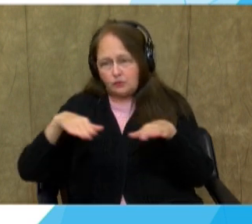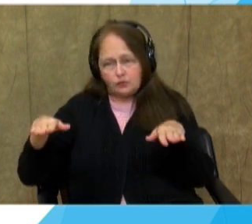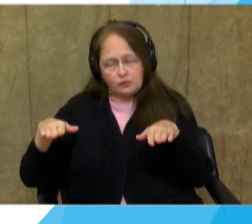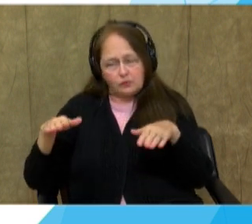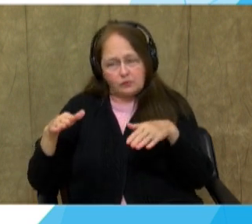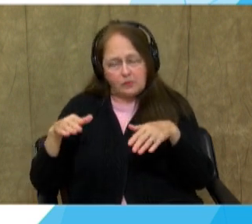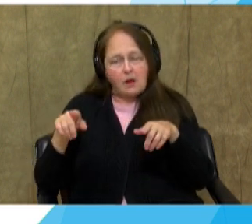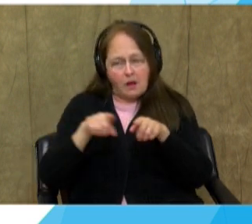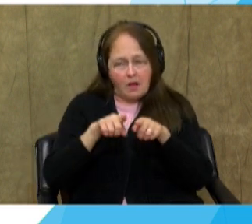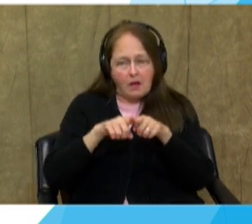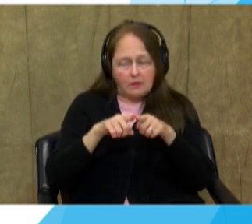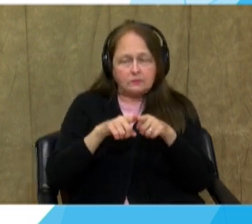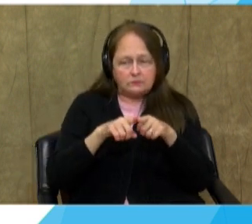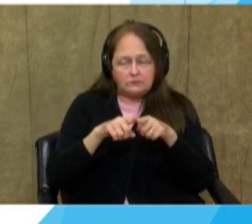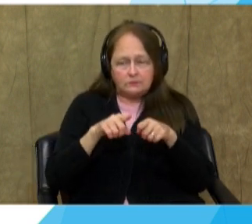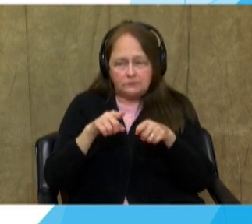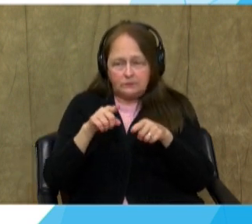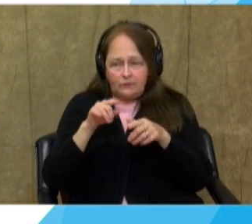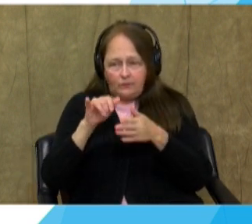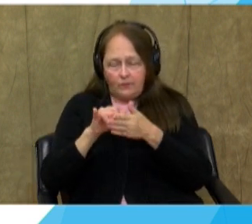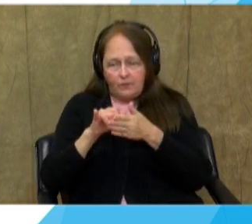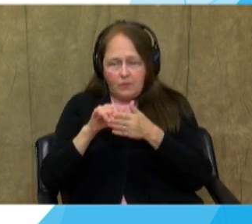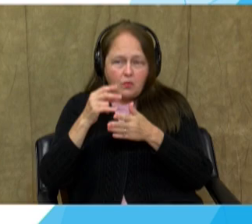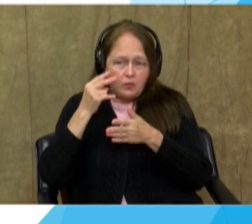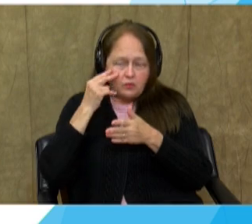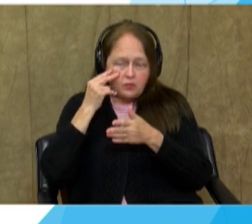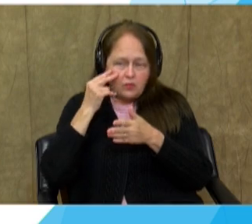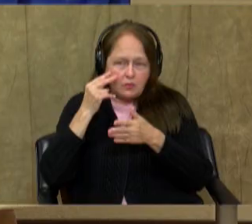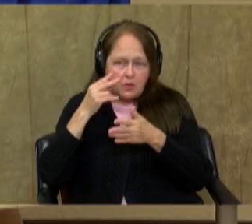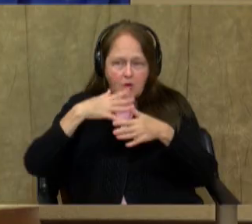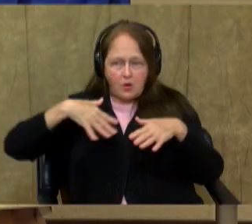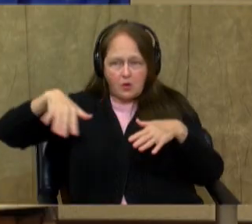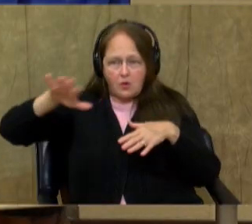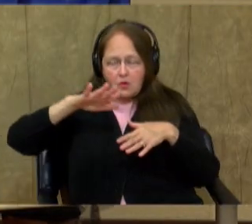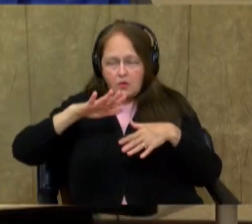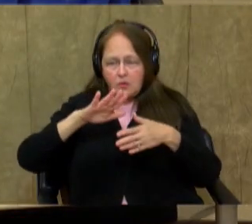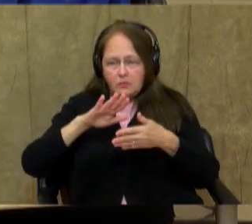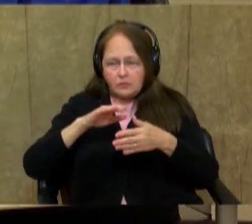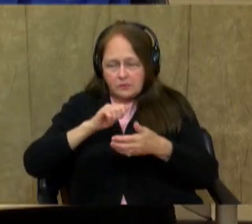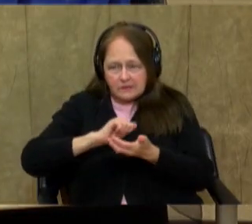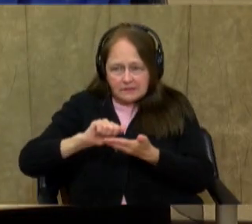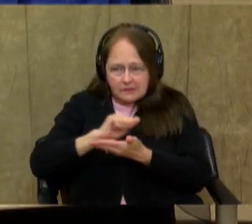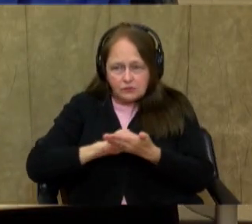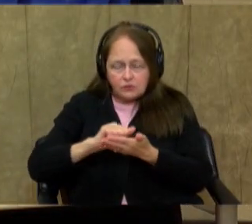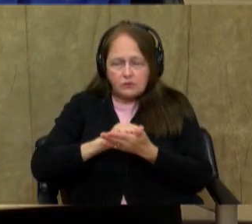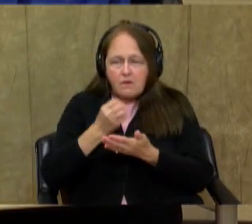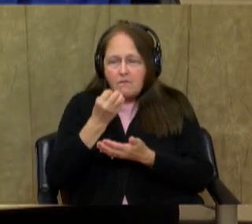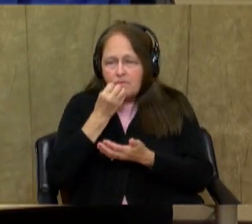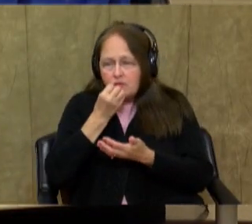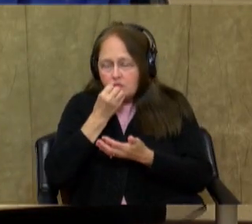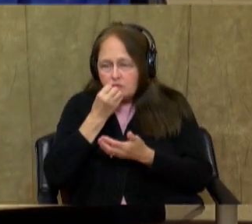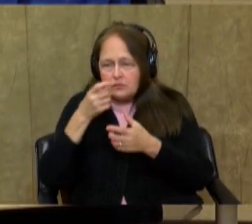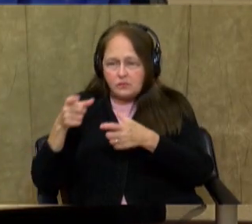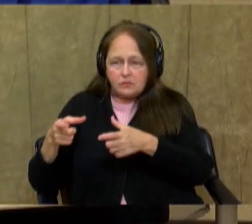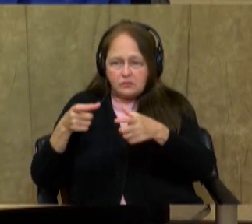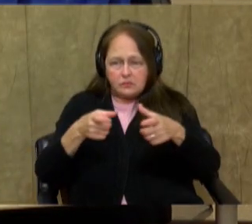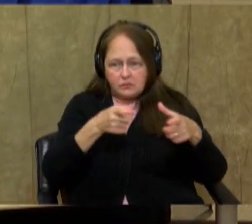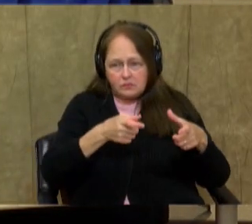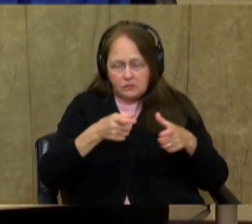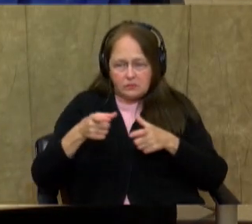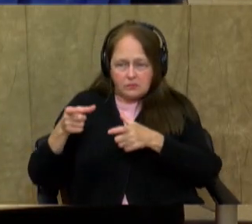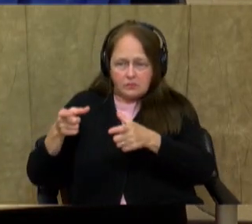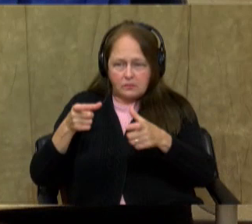some. Look in the background here. It's a lot of clutter, a lot of dishes there, food on them. There's a lot going